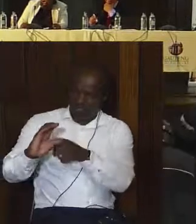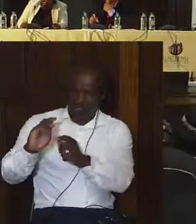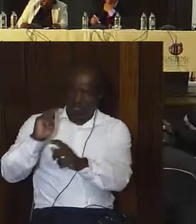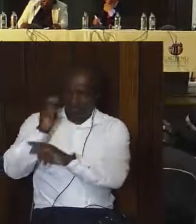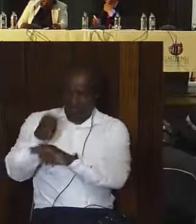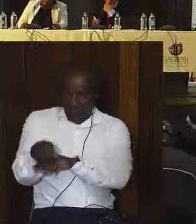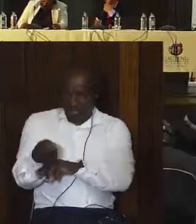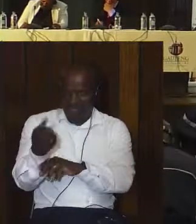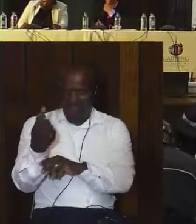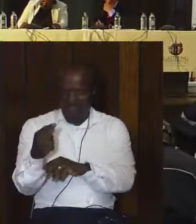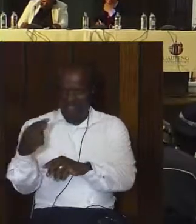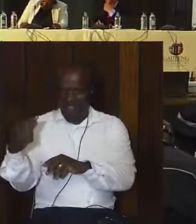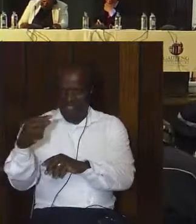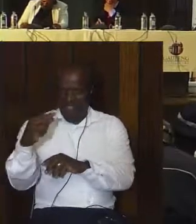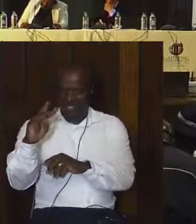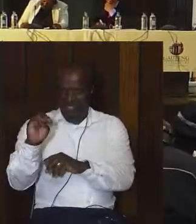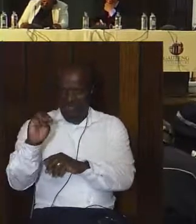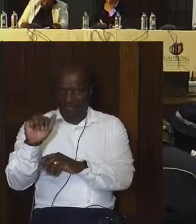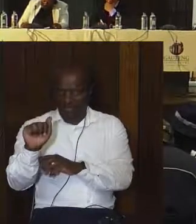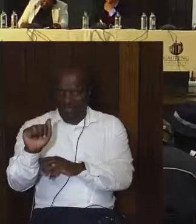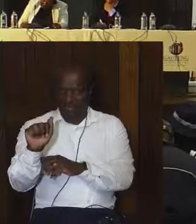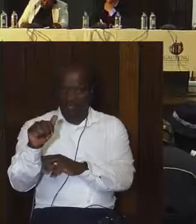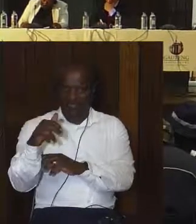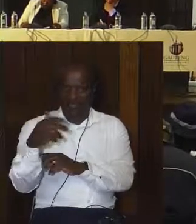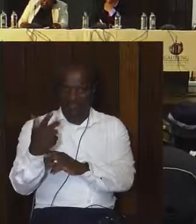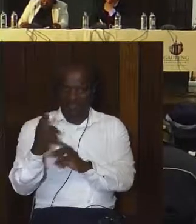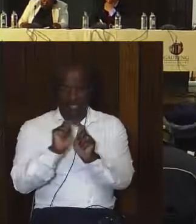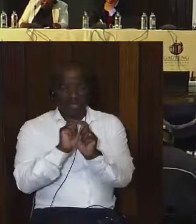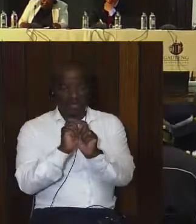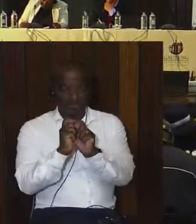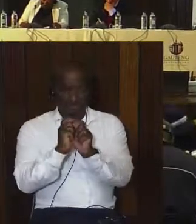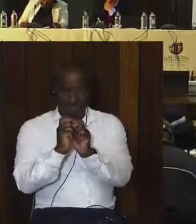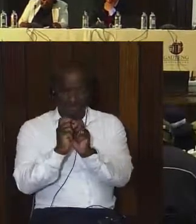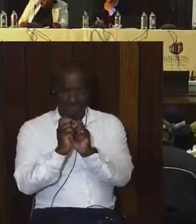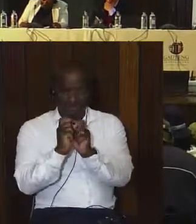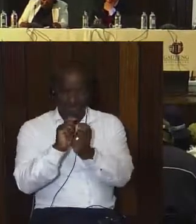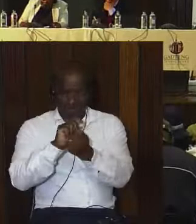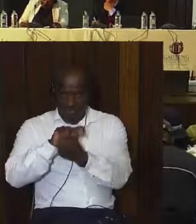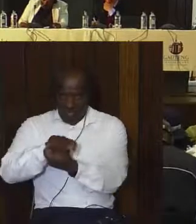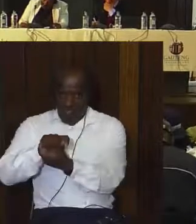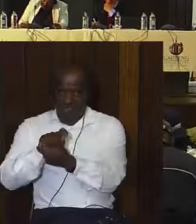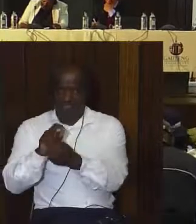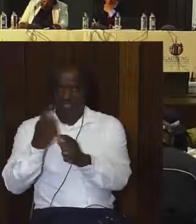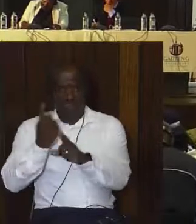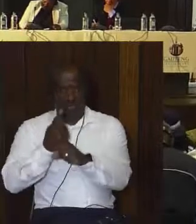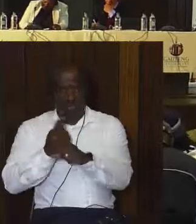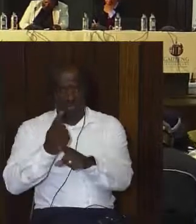Because there is a budget and there are transfers that get made to GMA